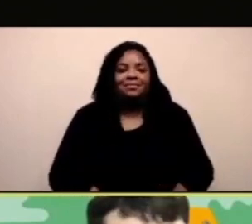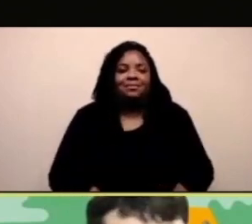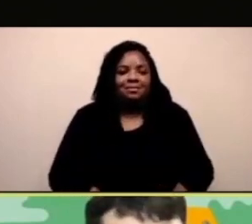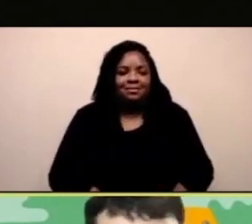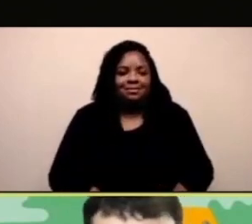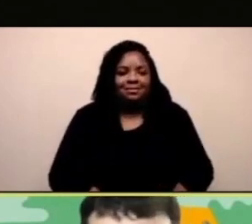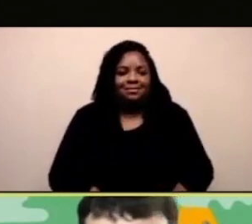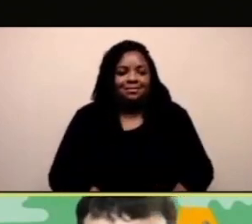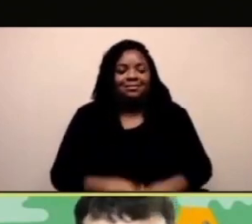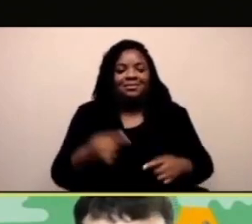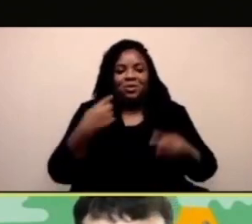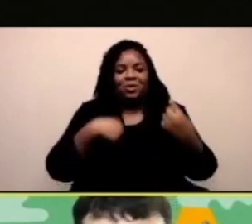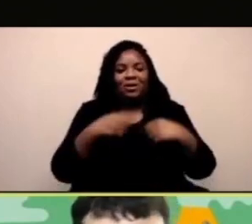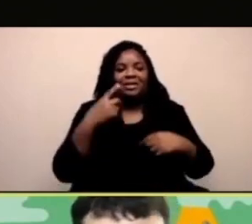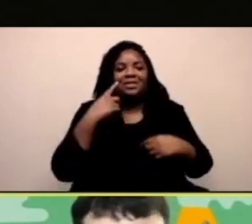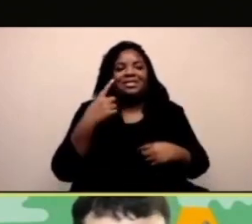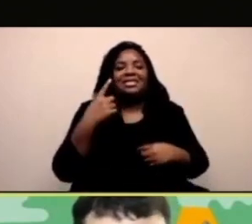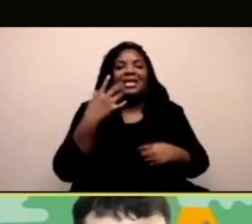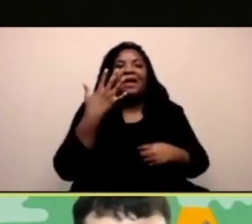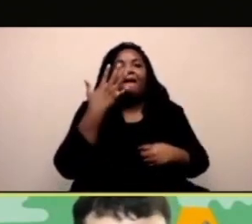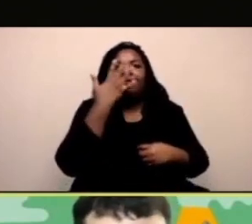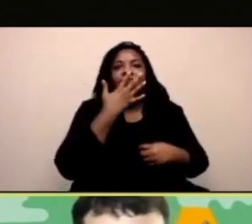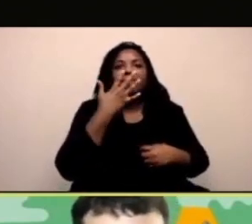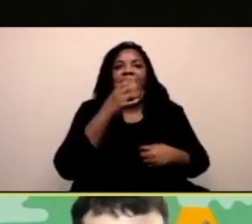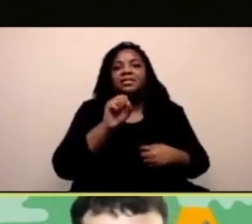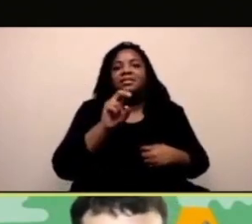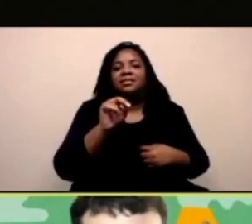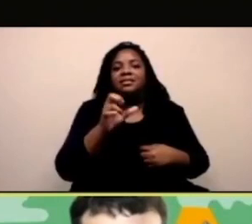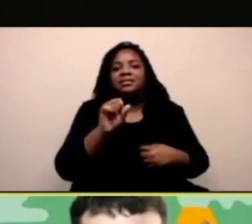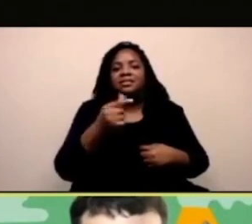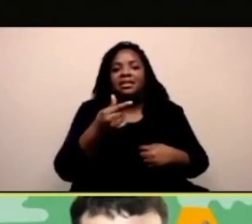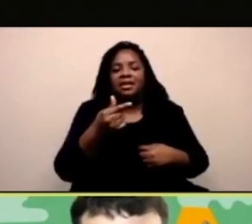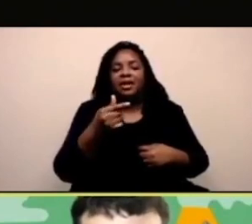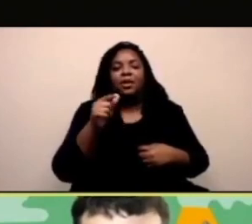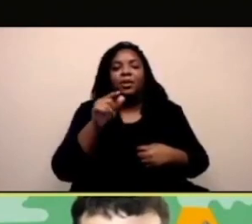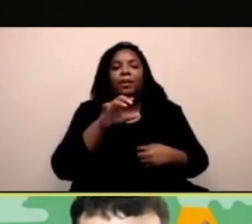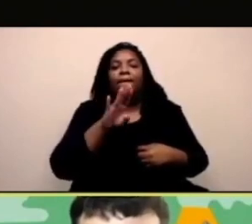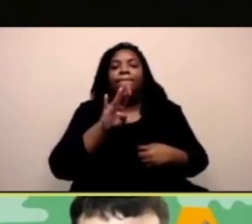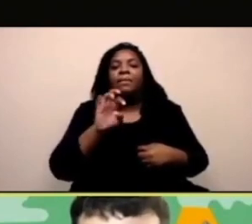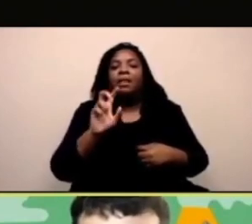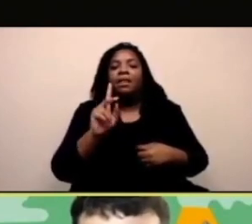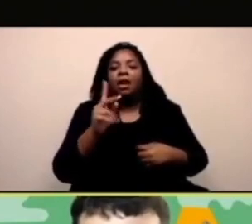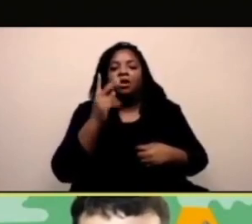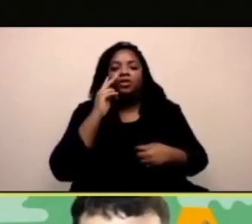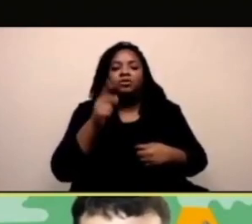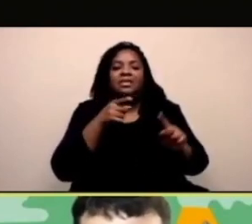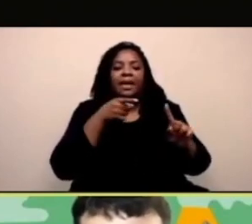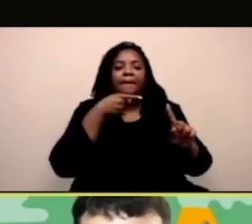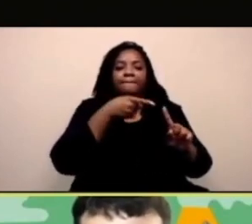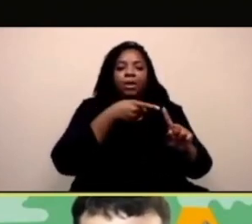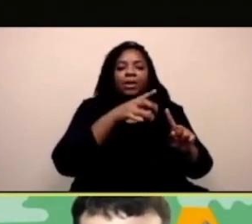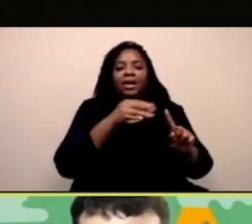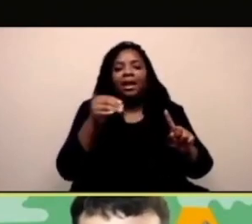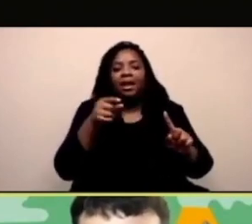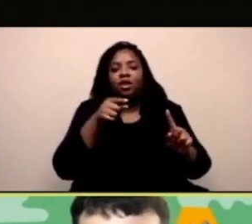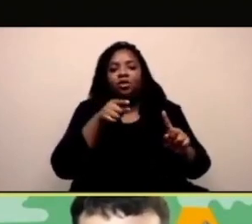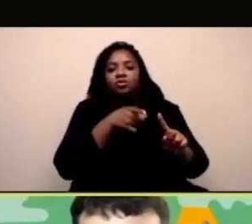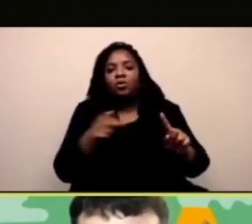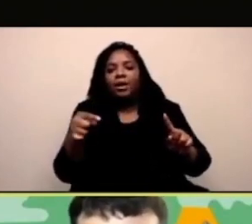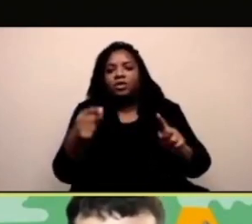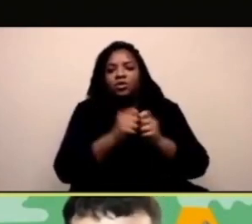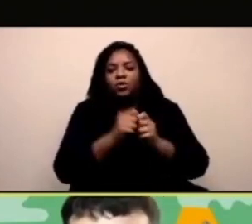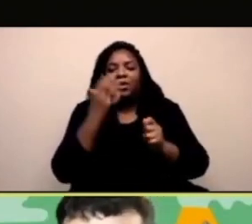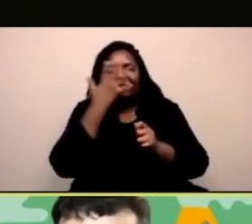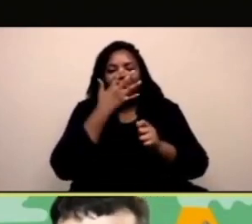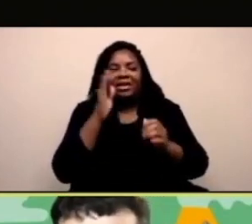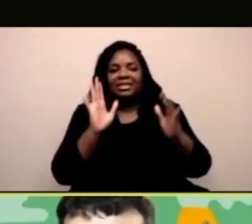So if we go back to our face sensing blocks, there's a block called point in direction of face tilt. And if I just drop that in the loop,